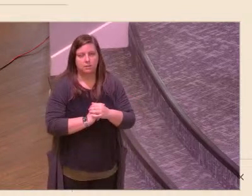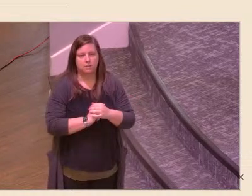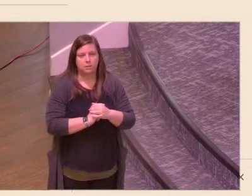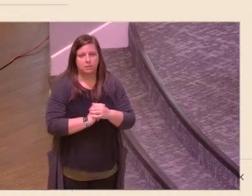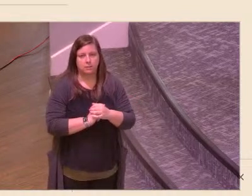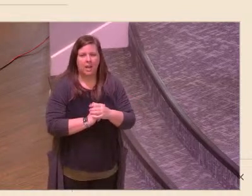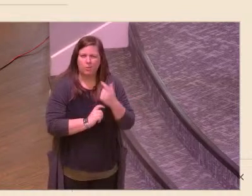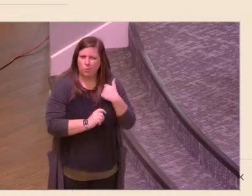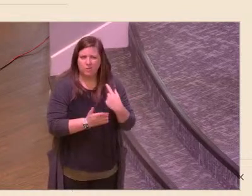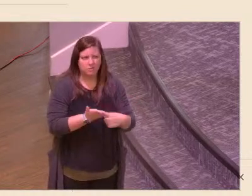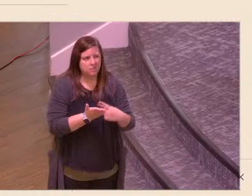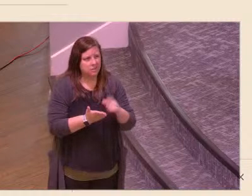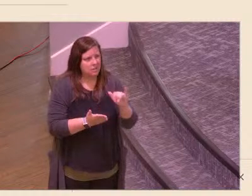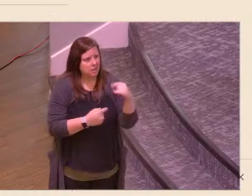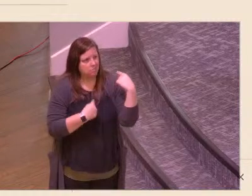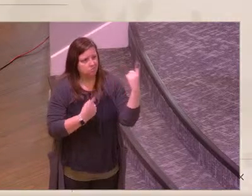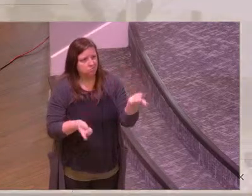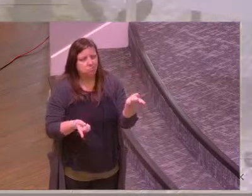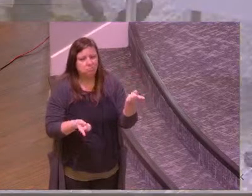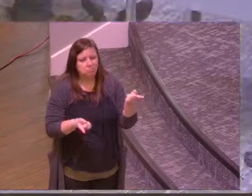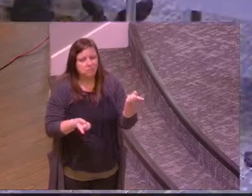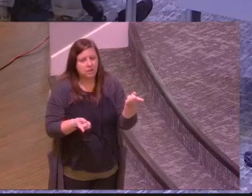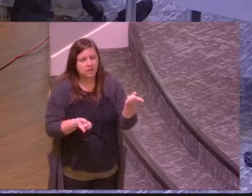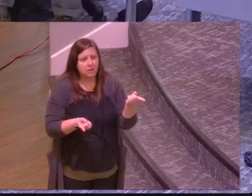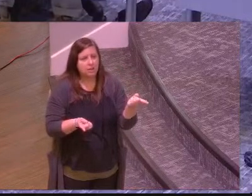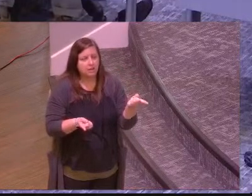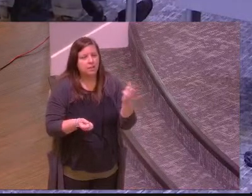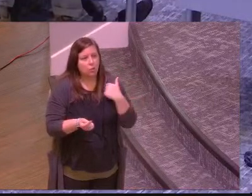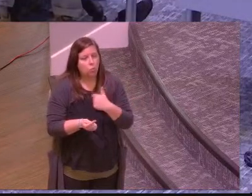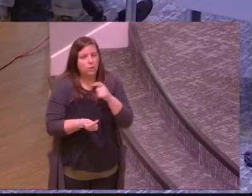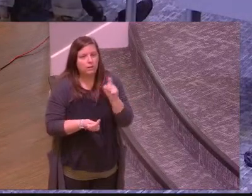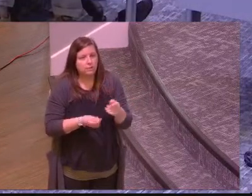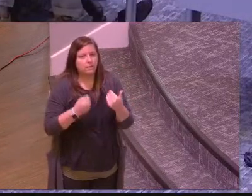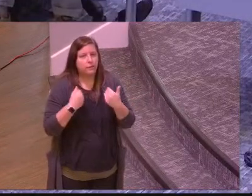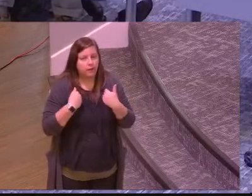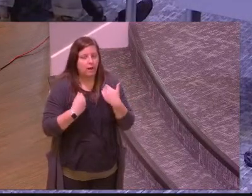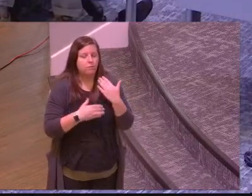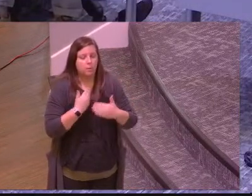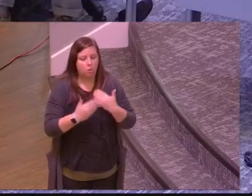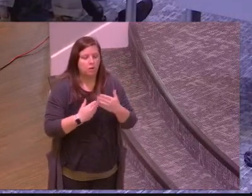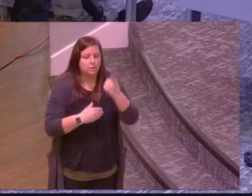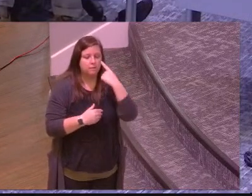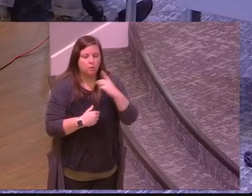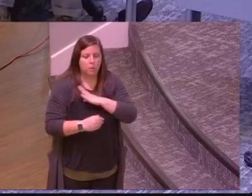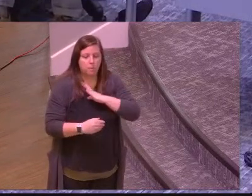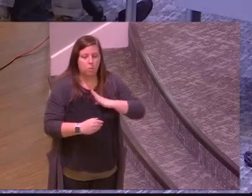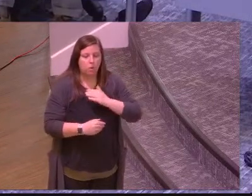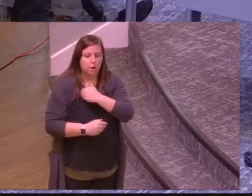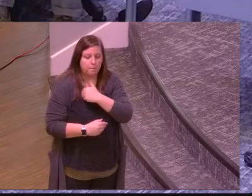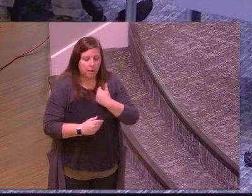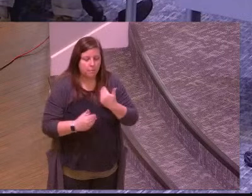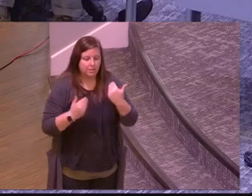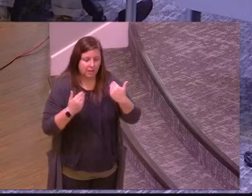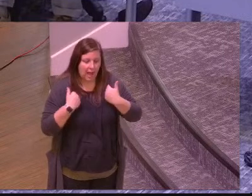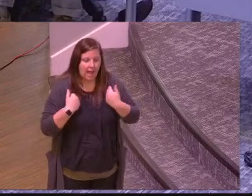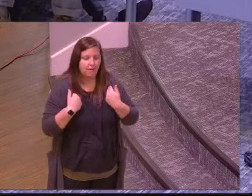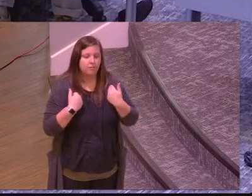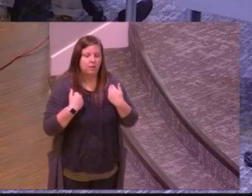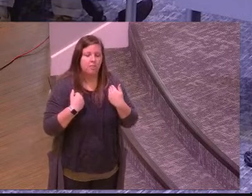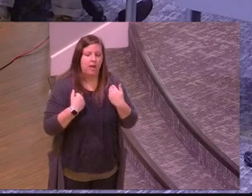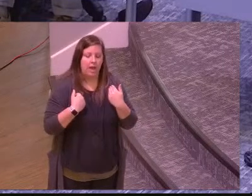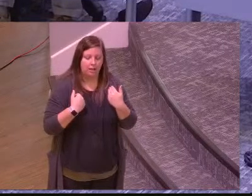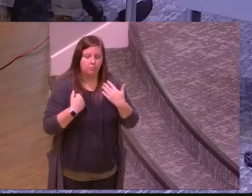by which board members would have that regular and systematic